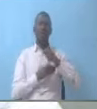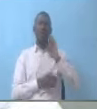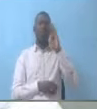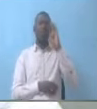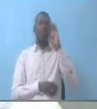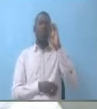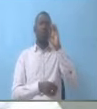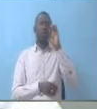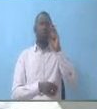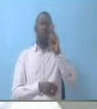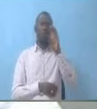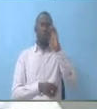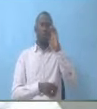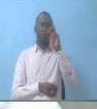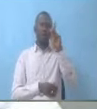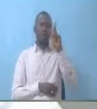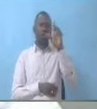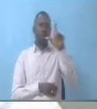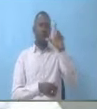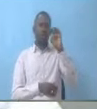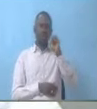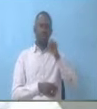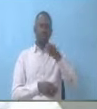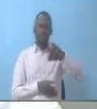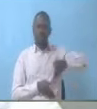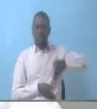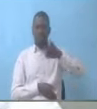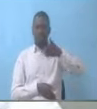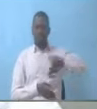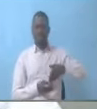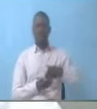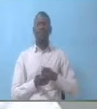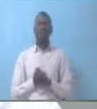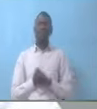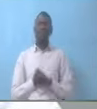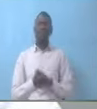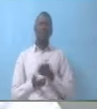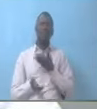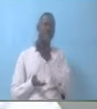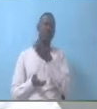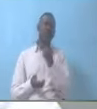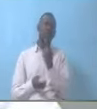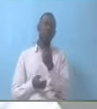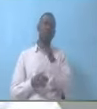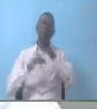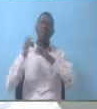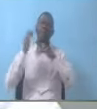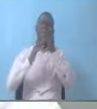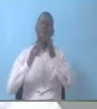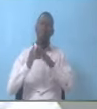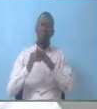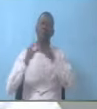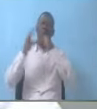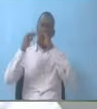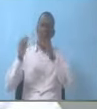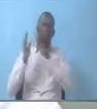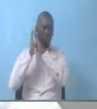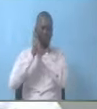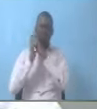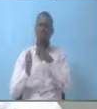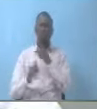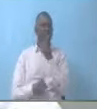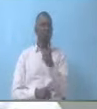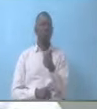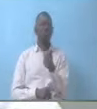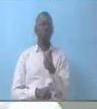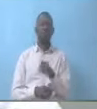to find those flats built for residents equally unsuitable. Ndexel fofu na dañ ko sampone pour dekkuway na way fofu sax betay baxul de. Off we